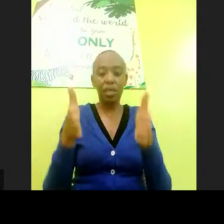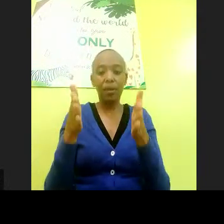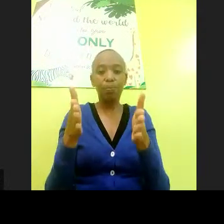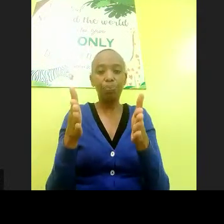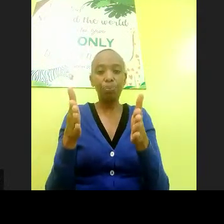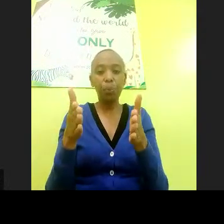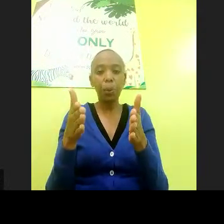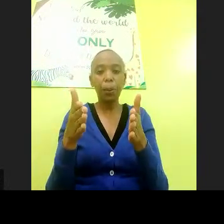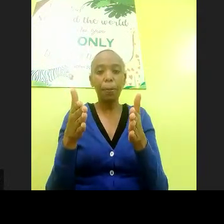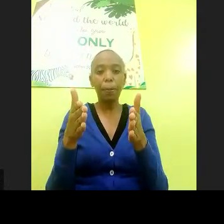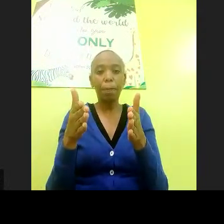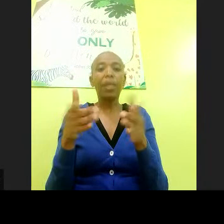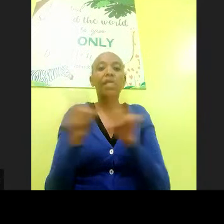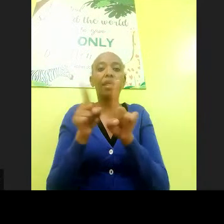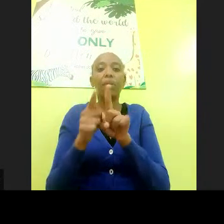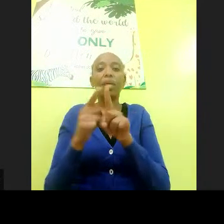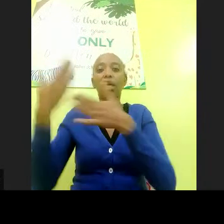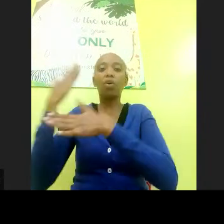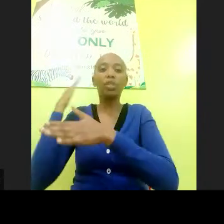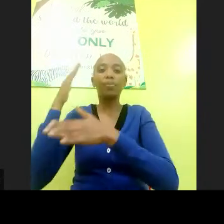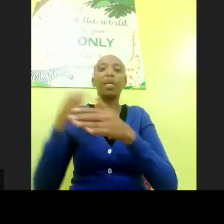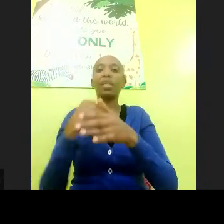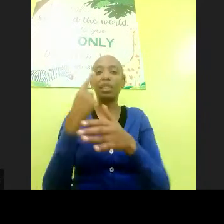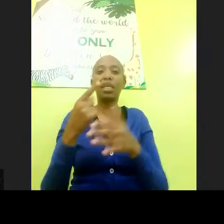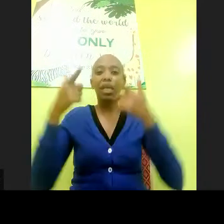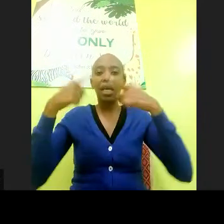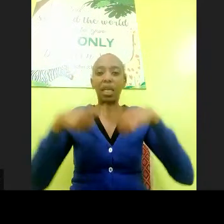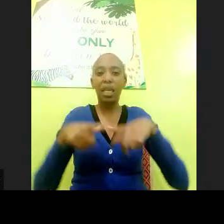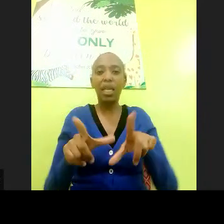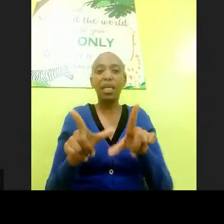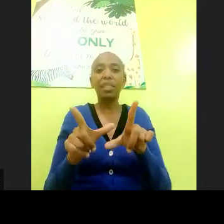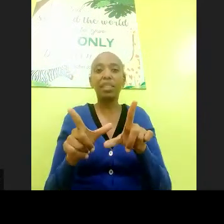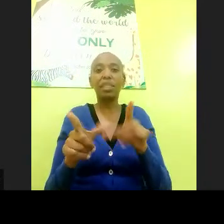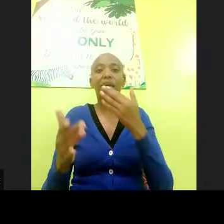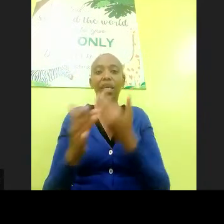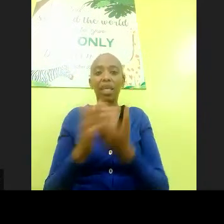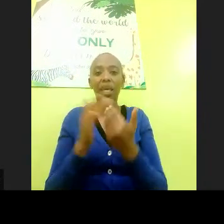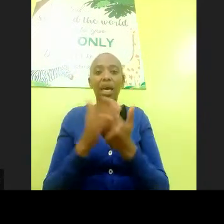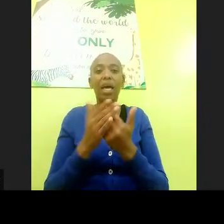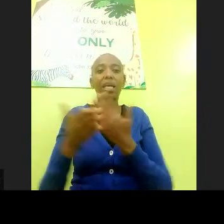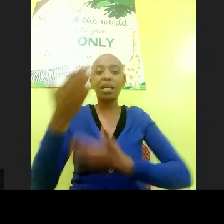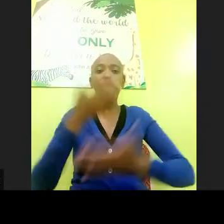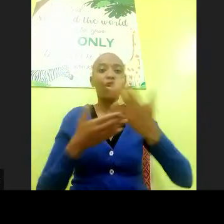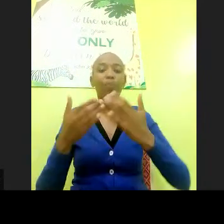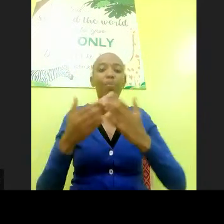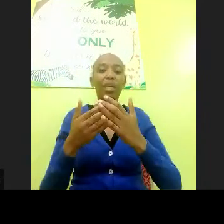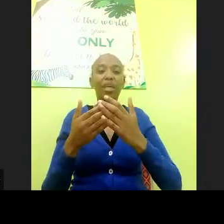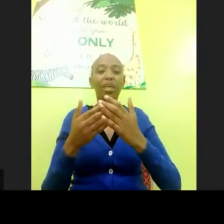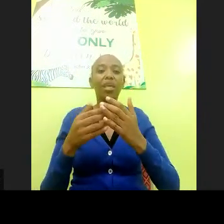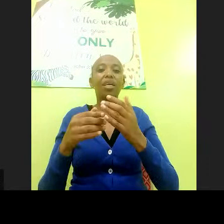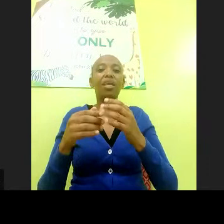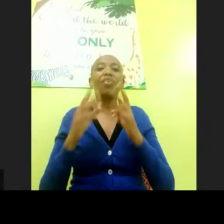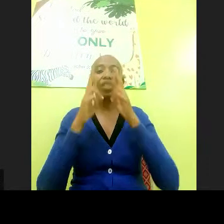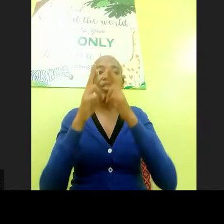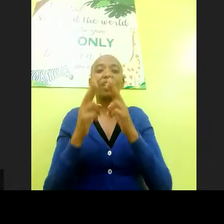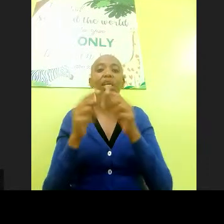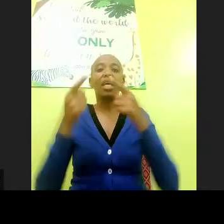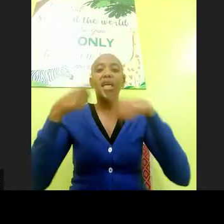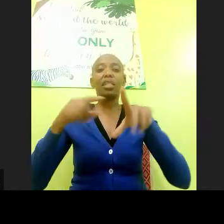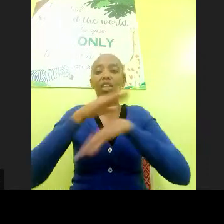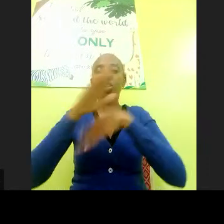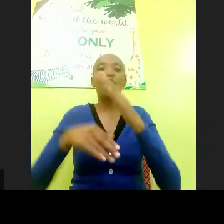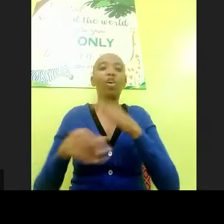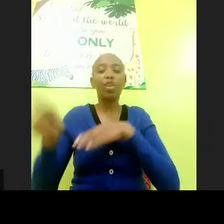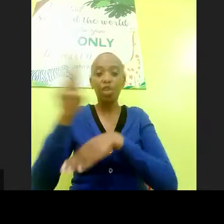former speaker has said, let us not let the Care Economy Index gather dust. Let us all use it to